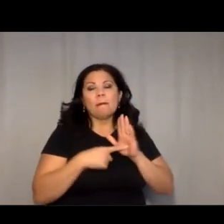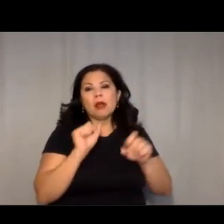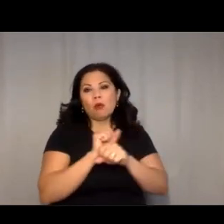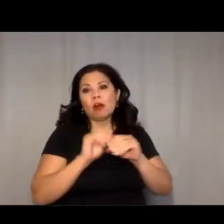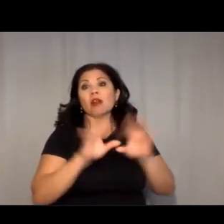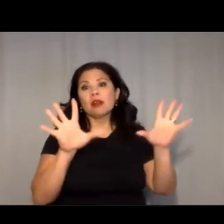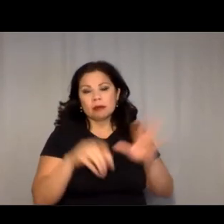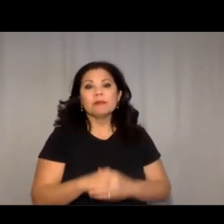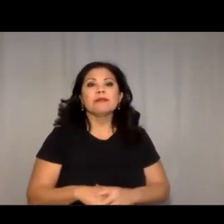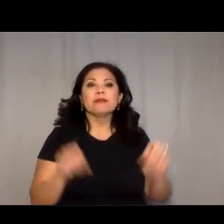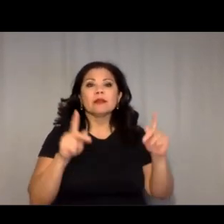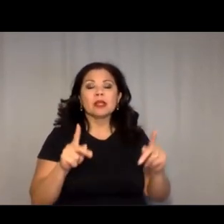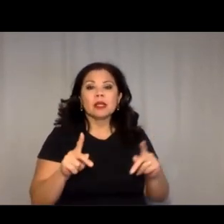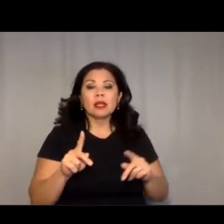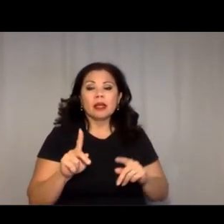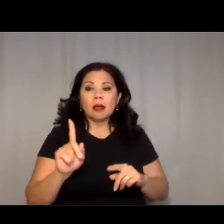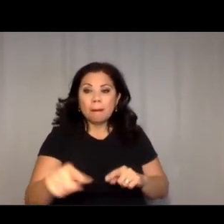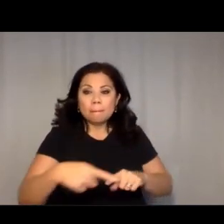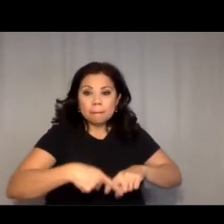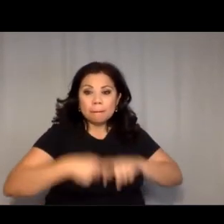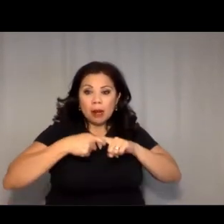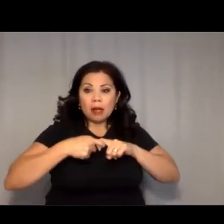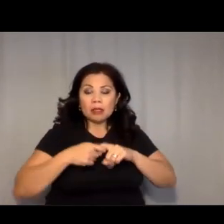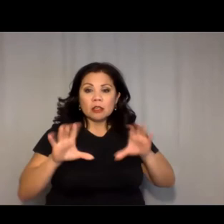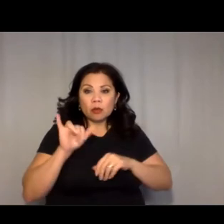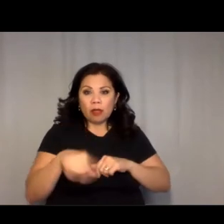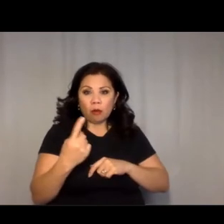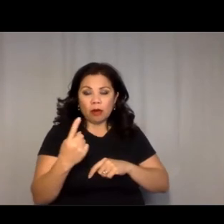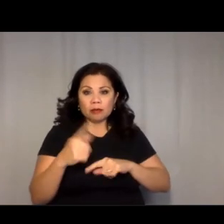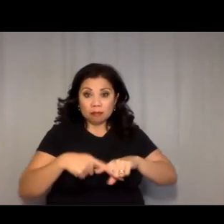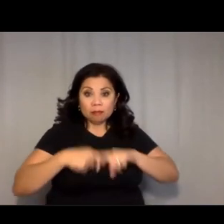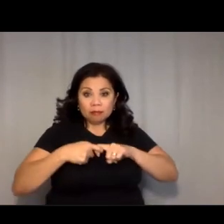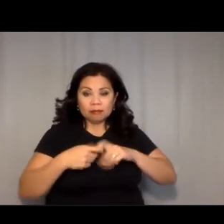All right, go ahead and press pause and try this one and then come back when you're done.